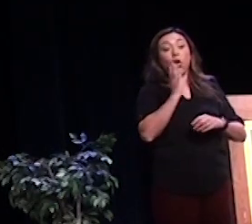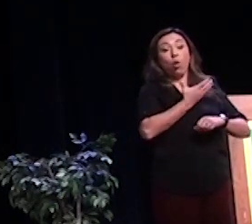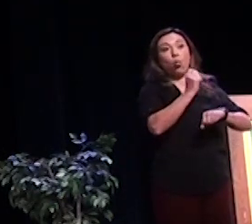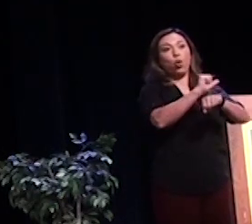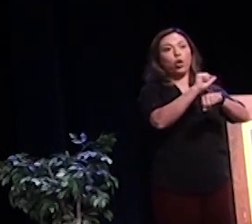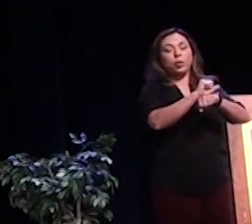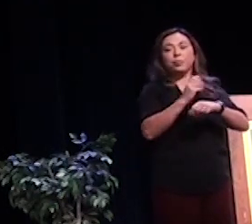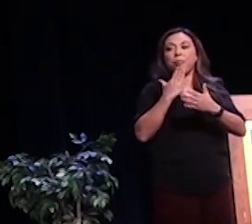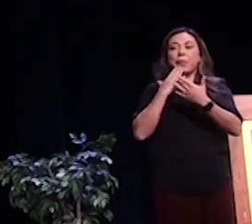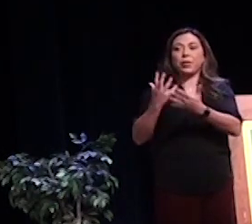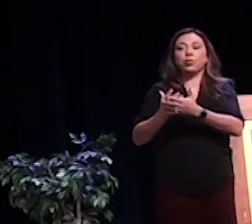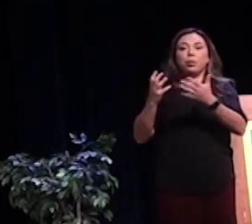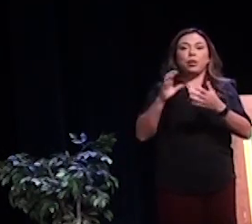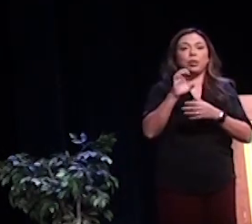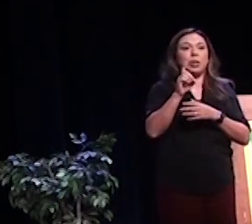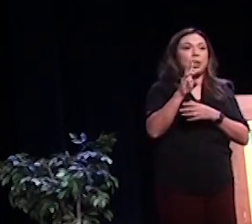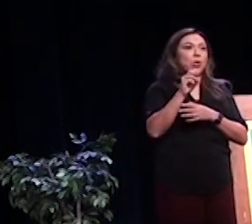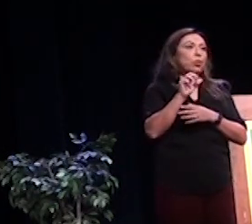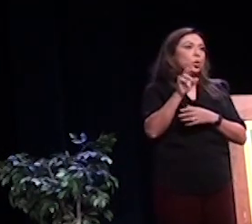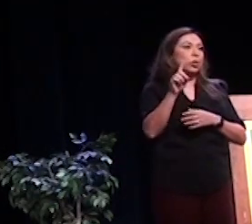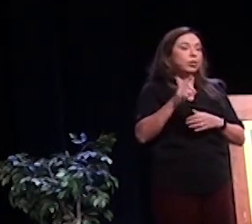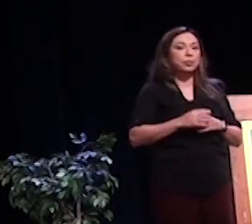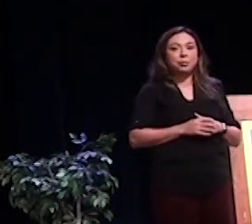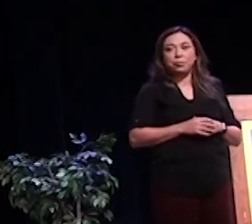Thank you so much, Edward.